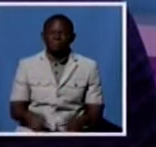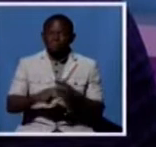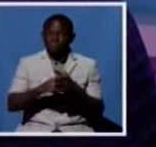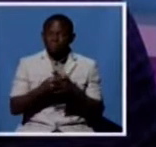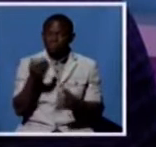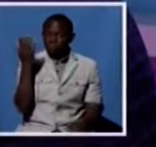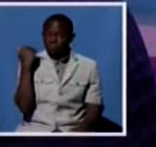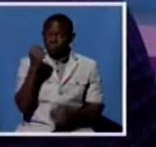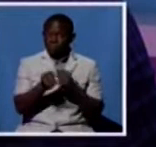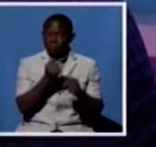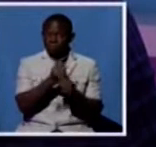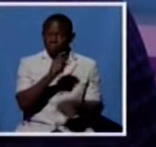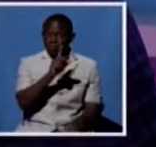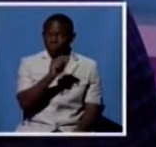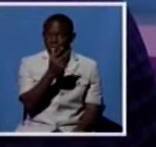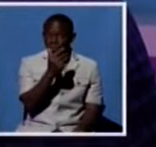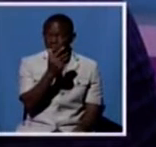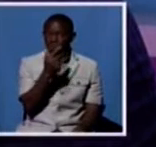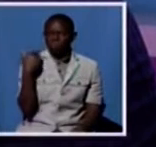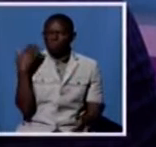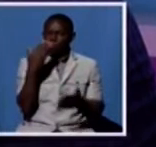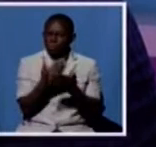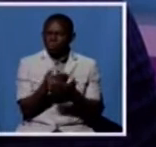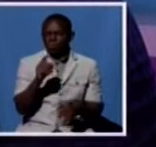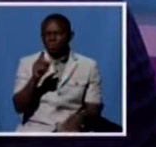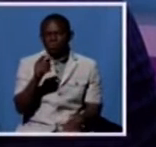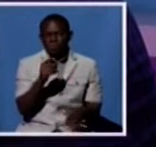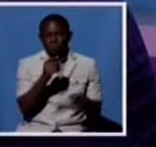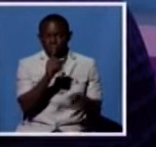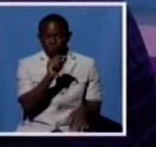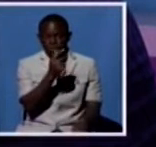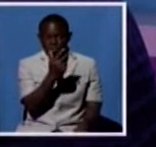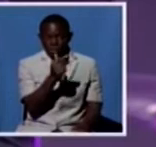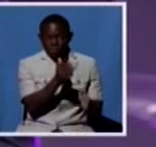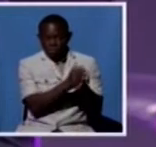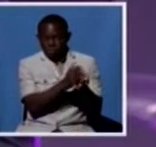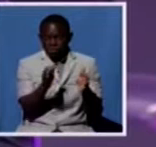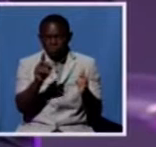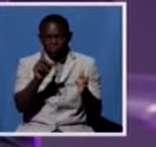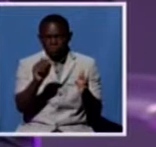2013 to 2015, tolling was only